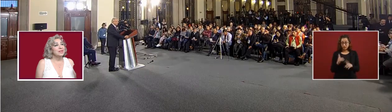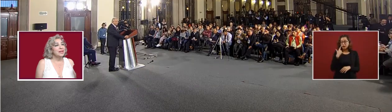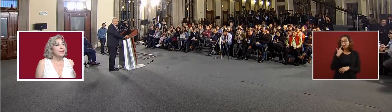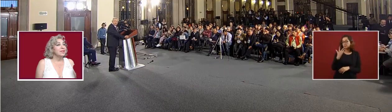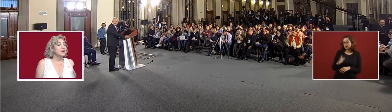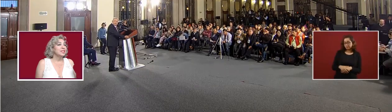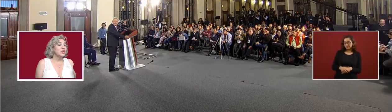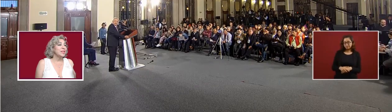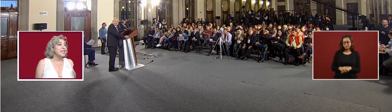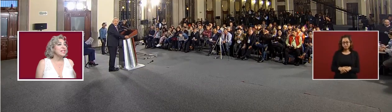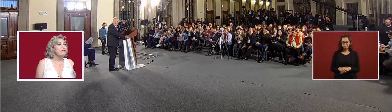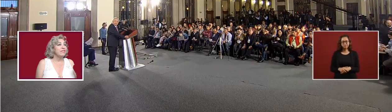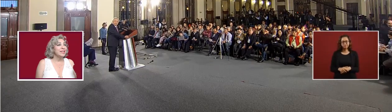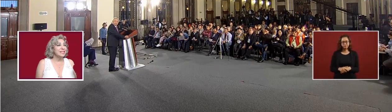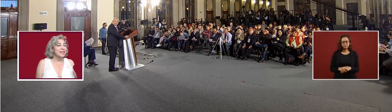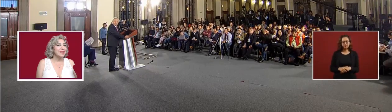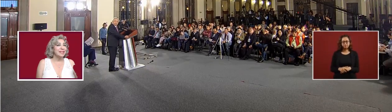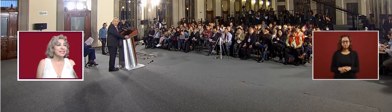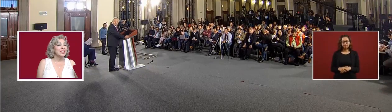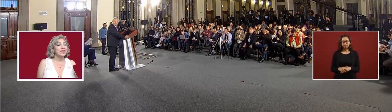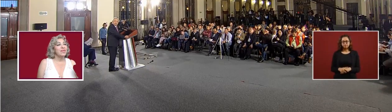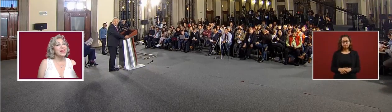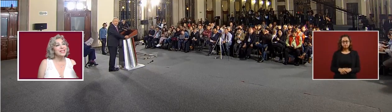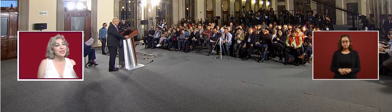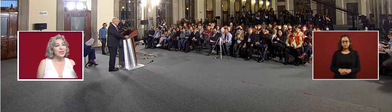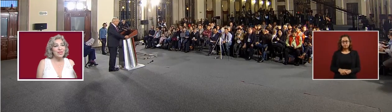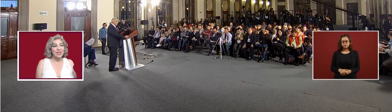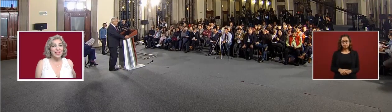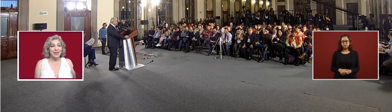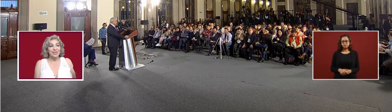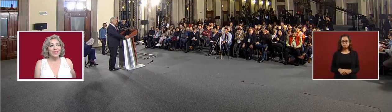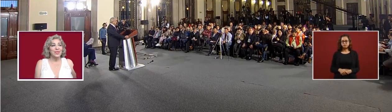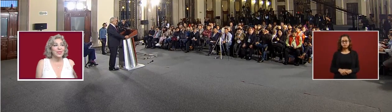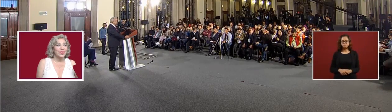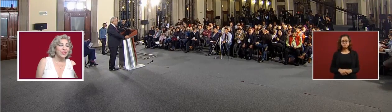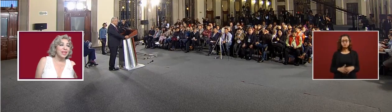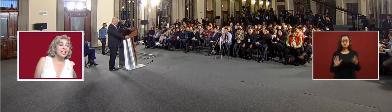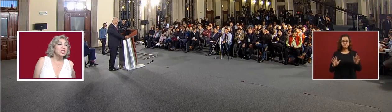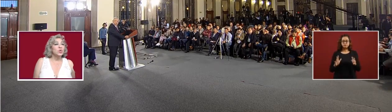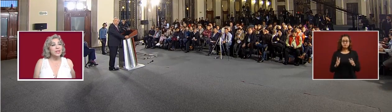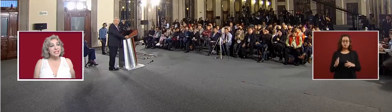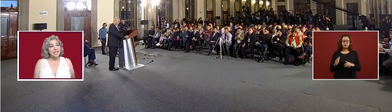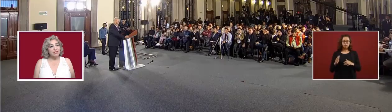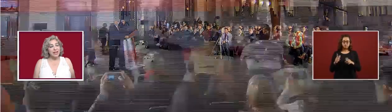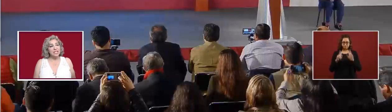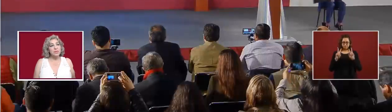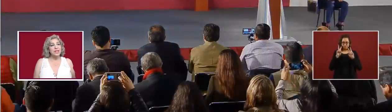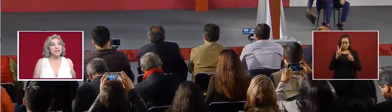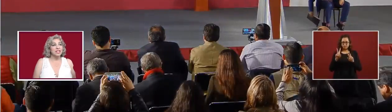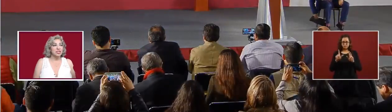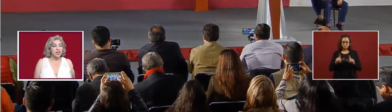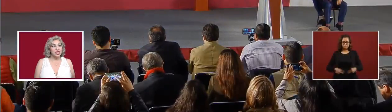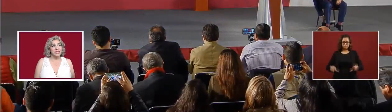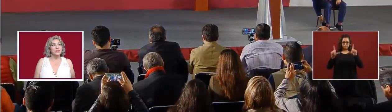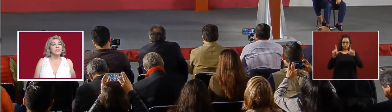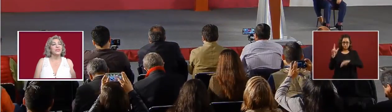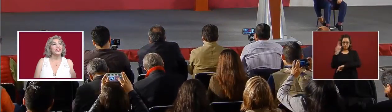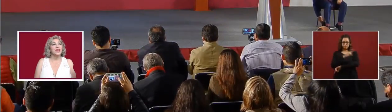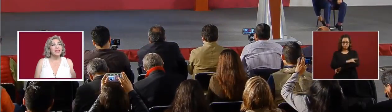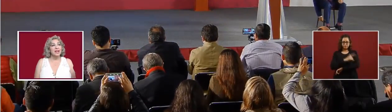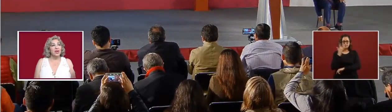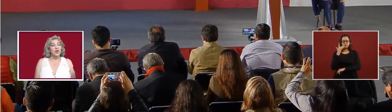So now, so I think they've fixed it. So they're ready to do their video. So it's the advancement in the construction.